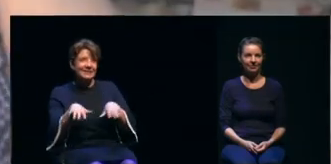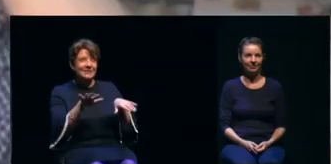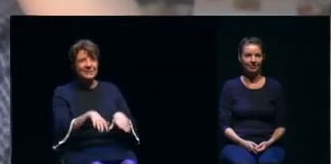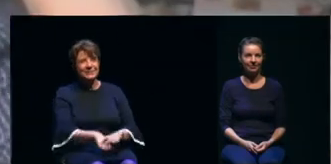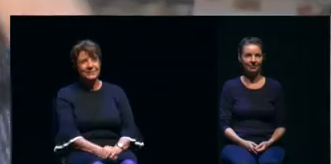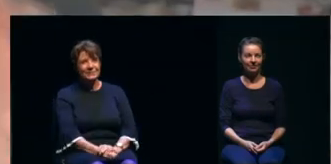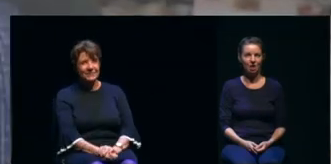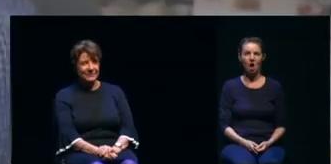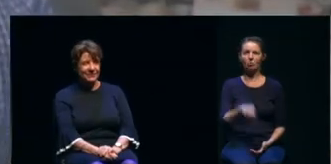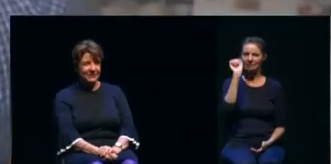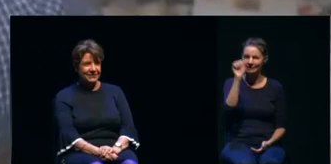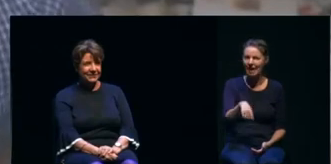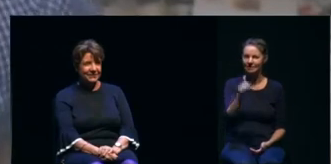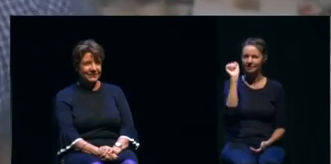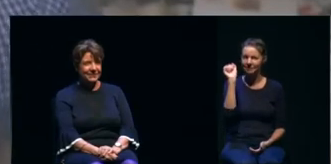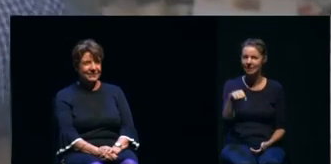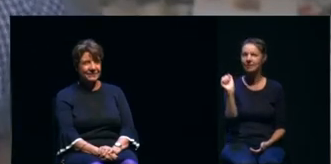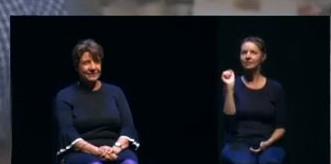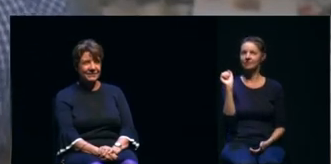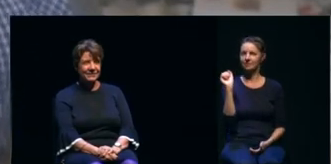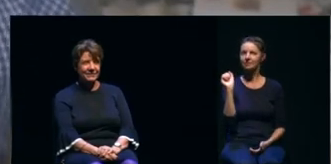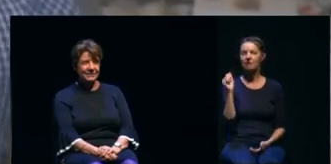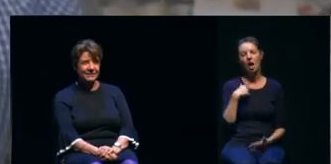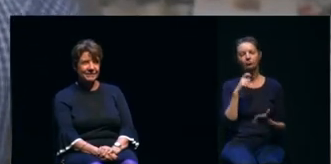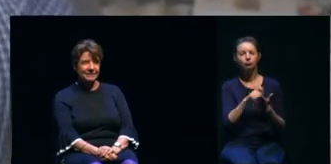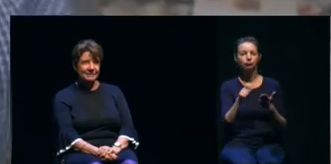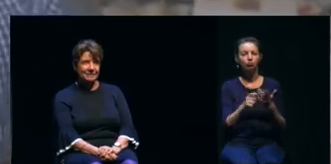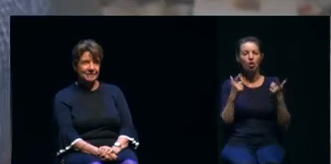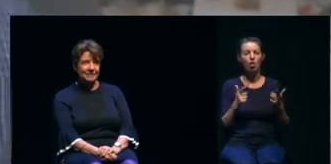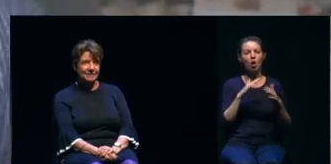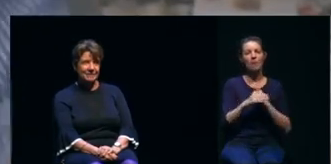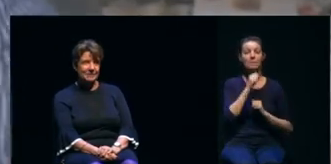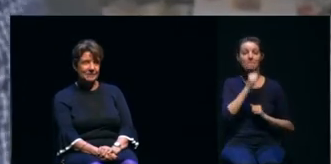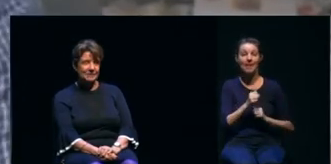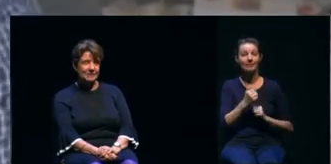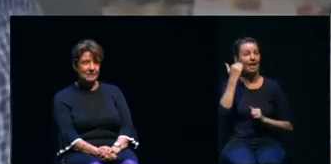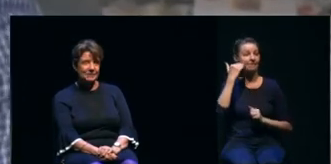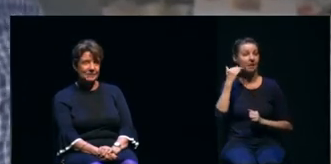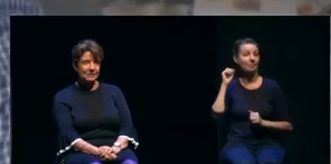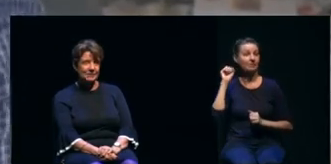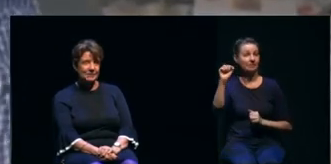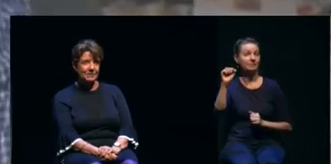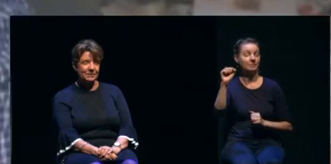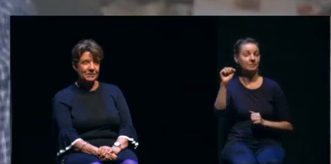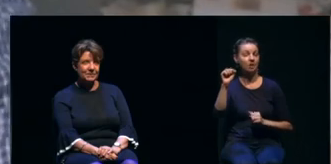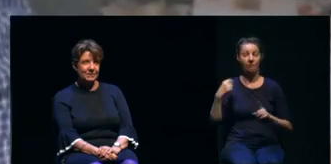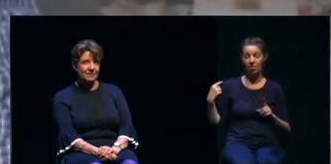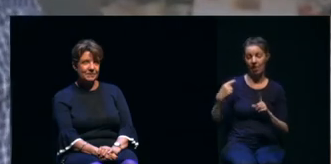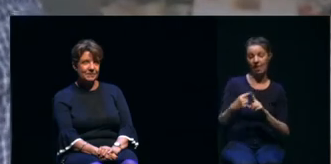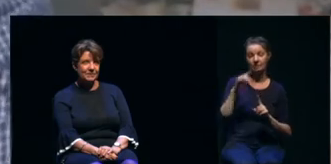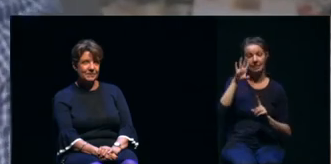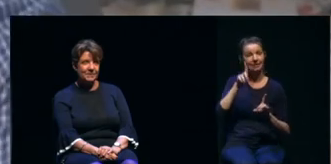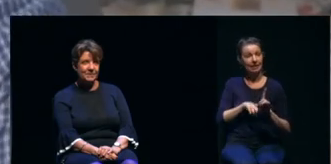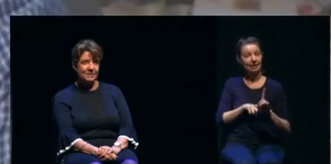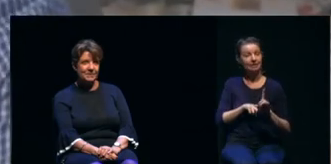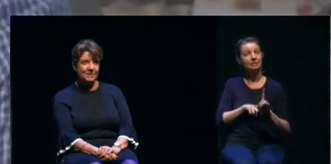Oh, God, yes. I mean, I wrote so much about men and feminism in this book because, like, for the last 10 years, being a